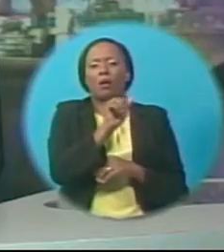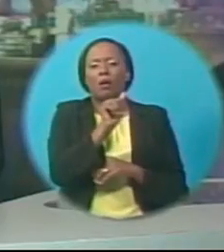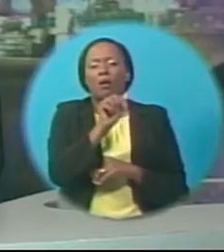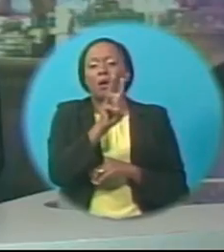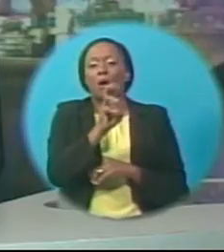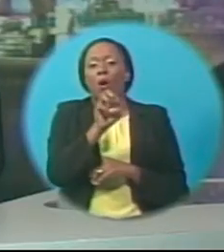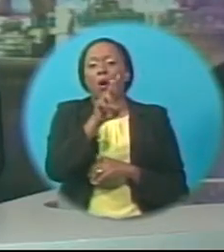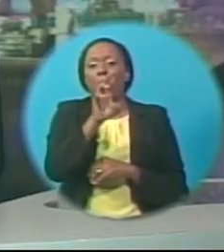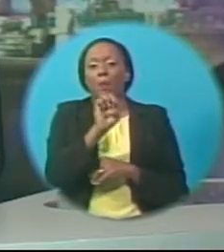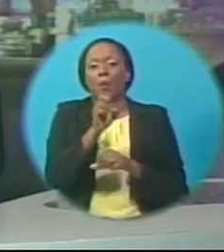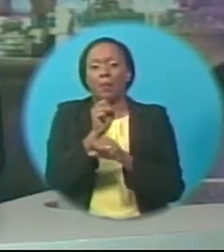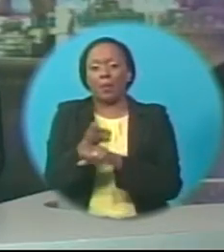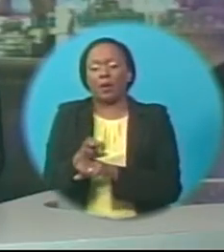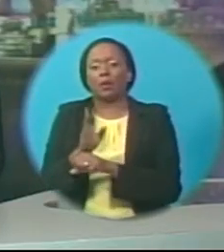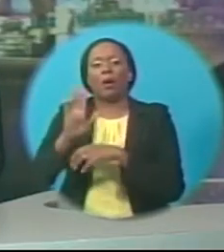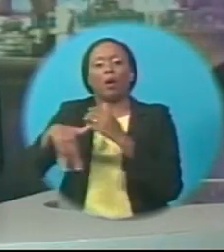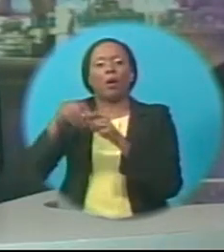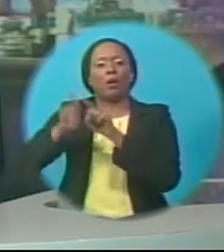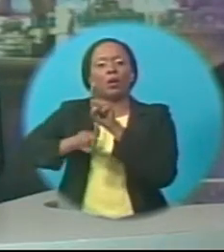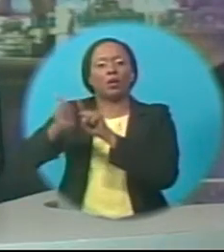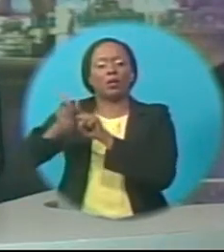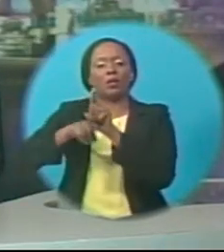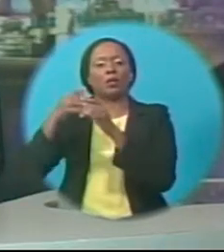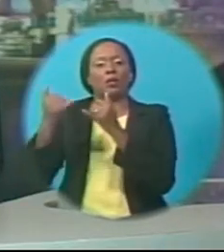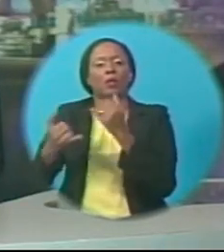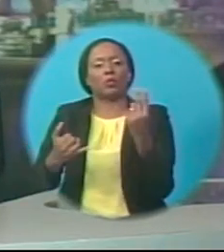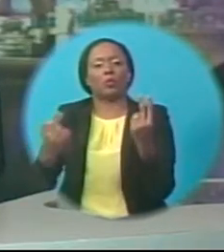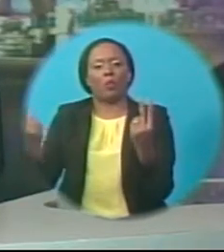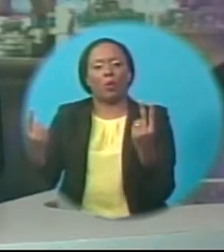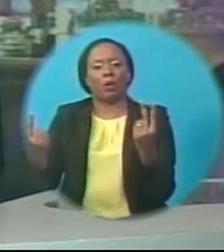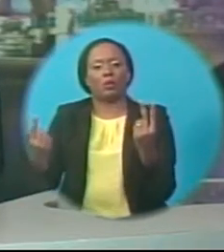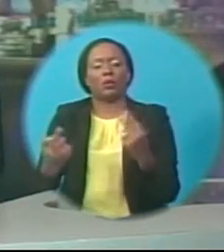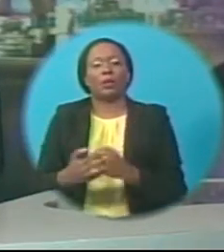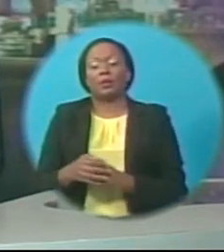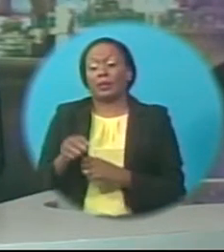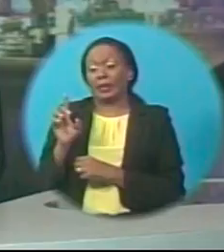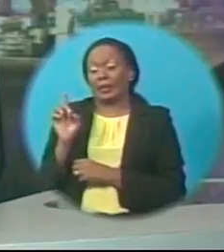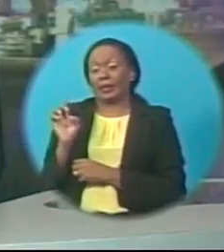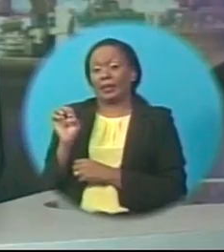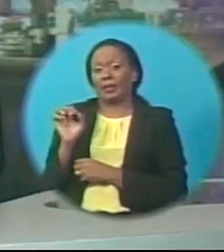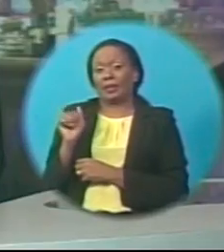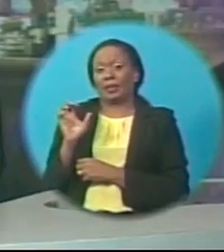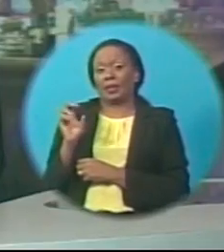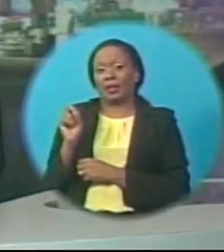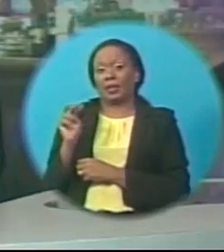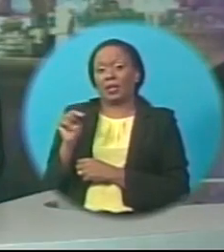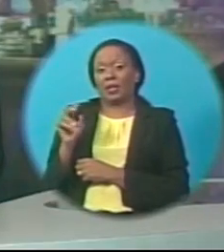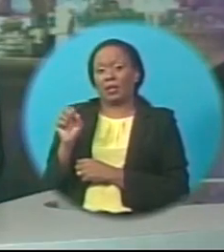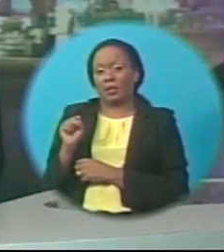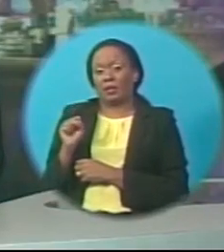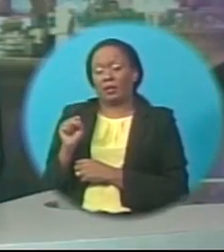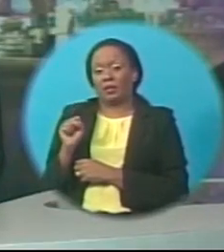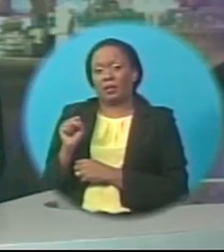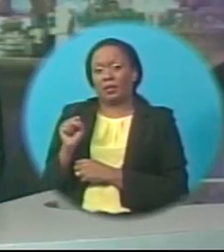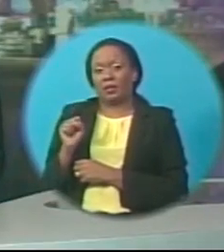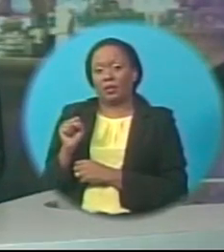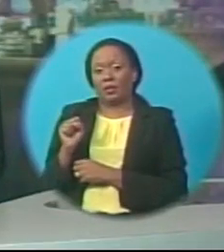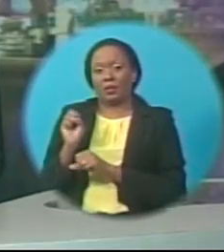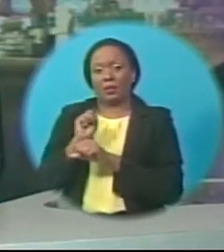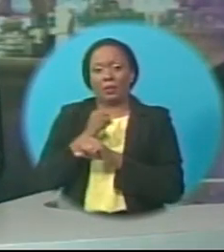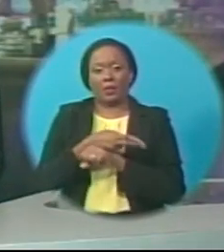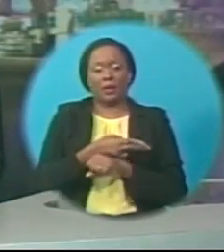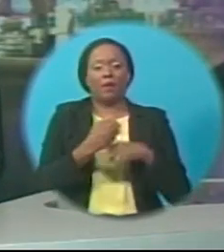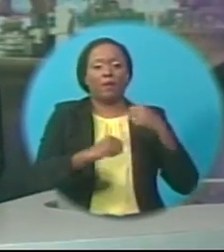and are now 2-1 with 12 points. Meanwhile, Deacons continued their early march towards a repeat of the title when